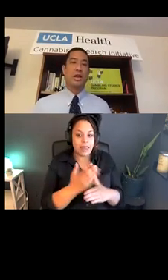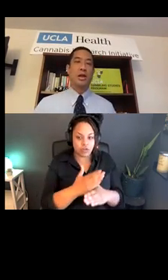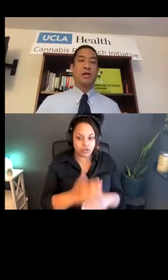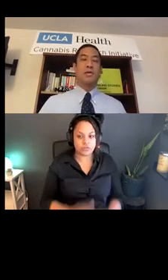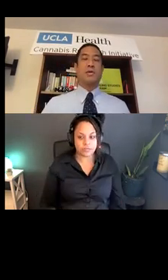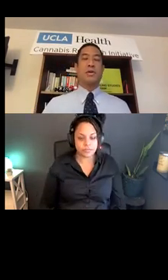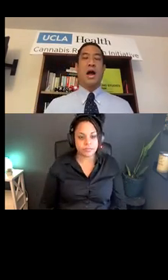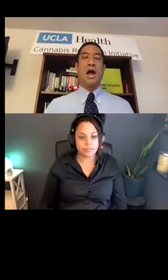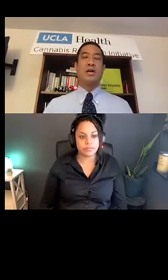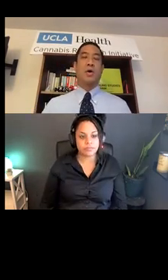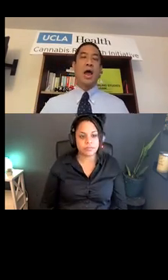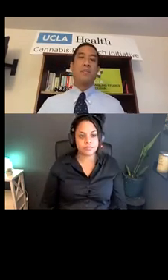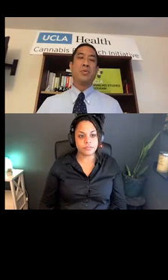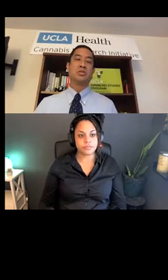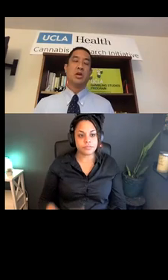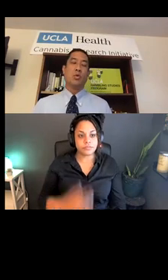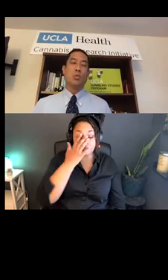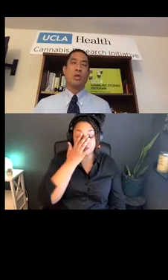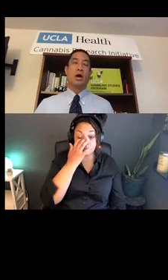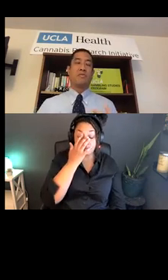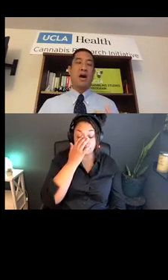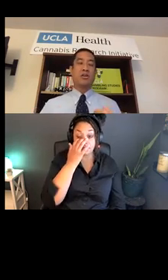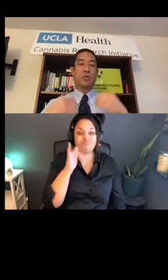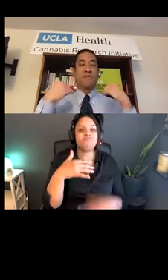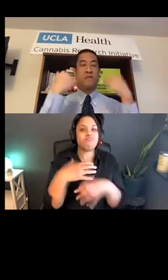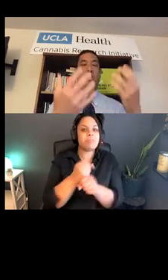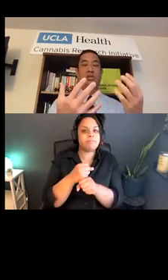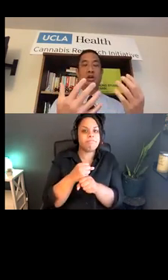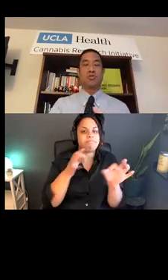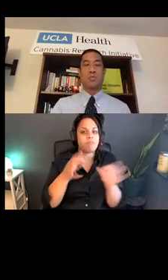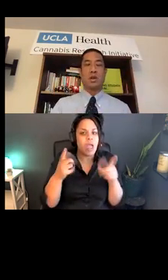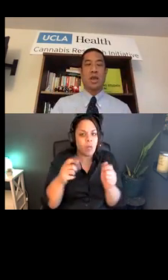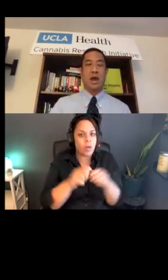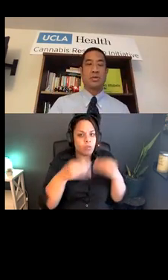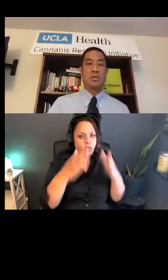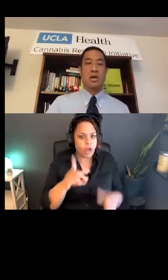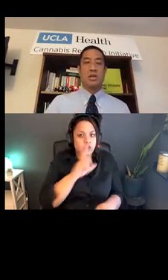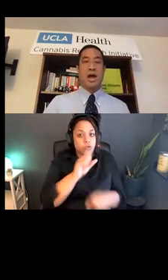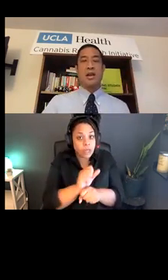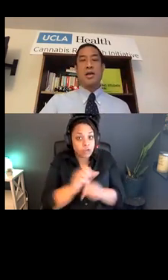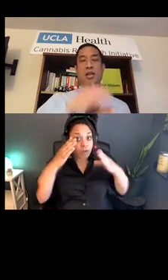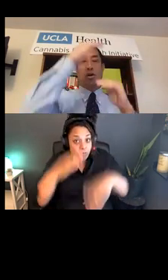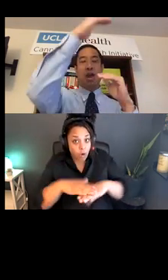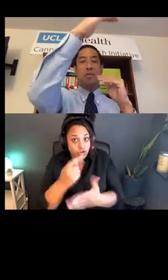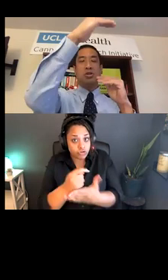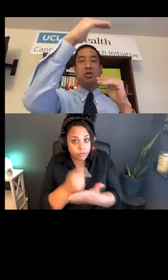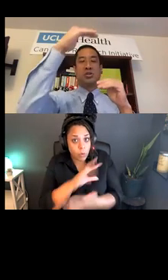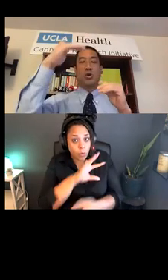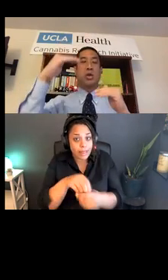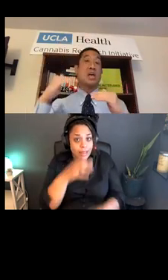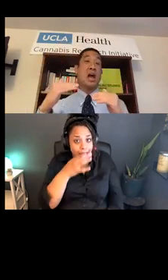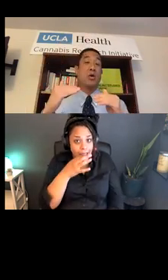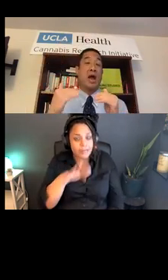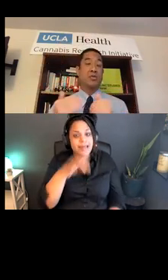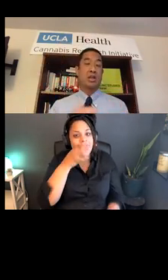again, a highlight of what happens with our providers when we focus on treatment in cannabis, is that their cannabis use is